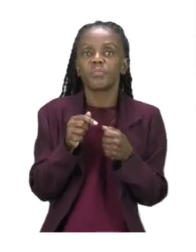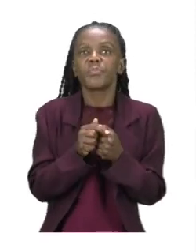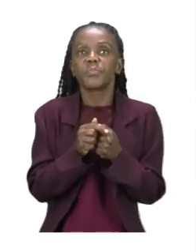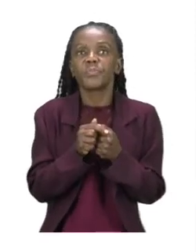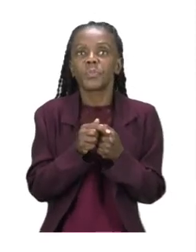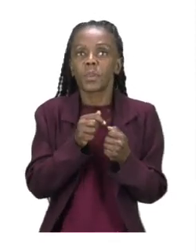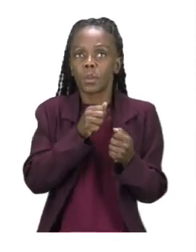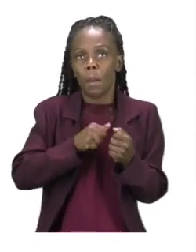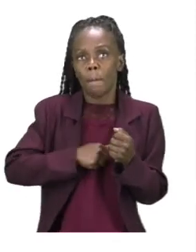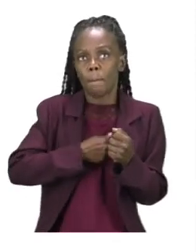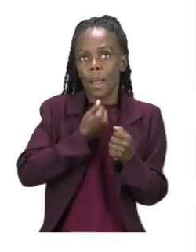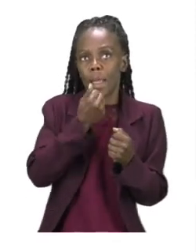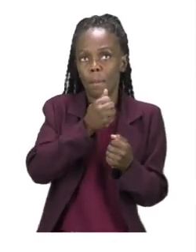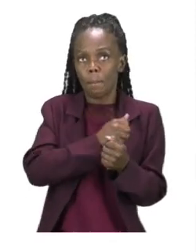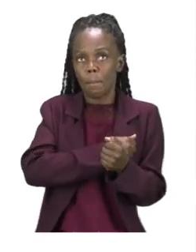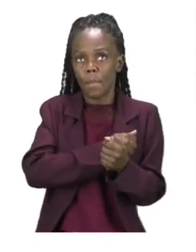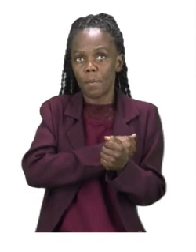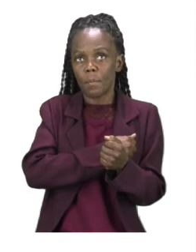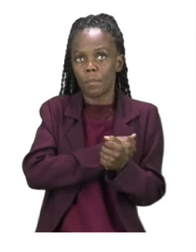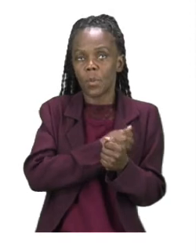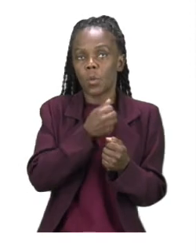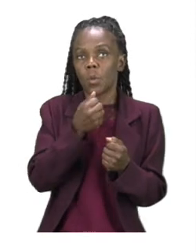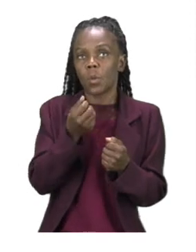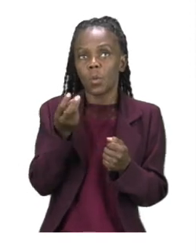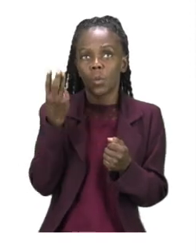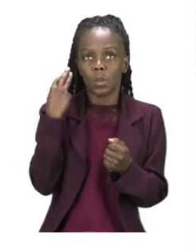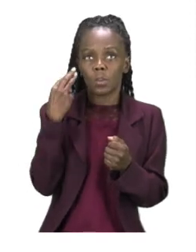My mom was teaching me.